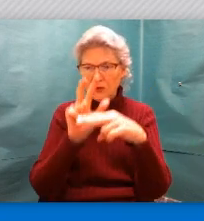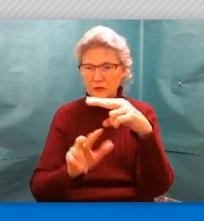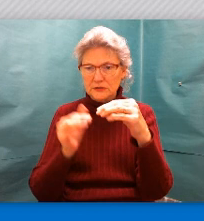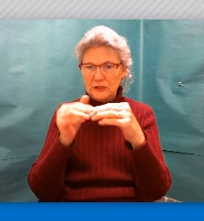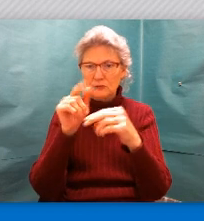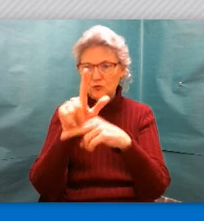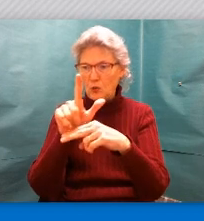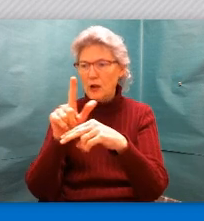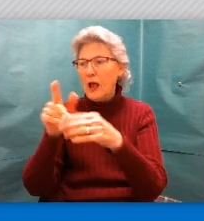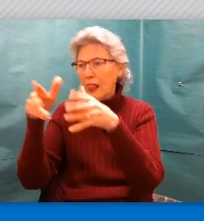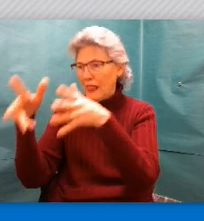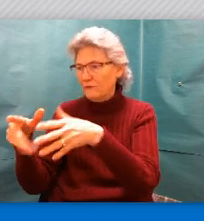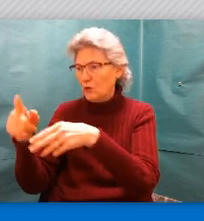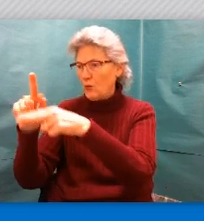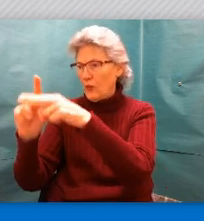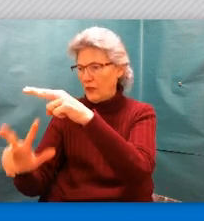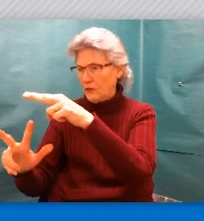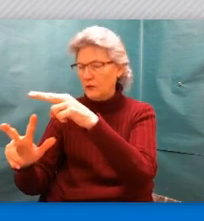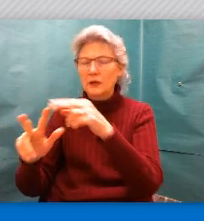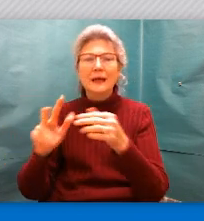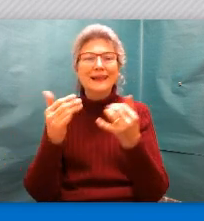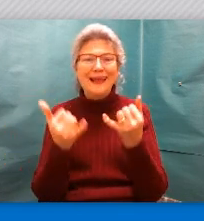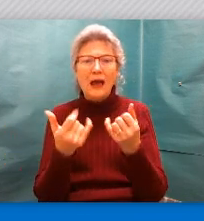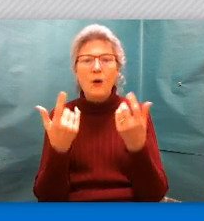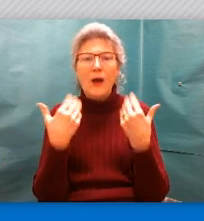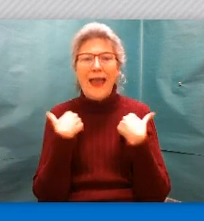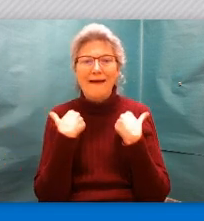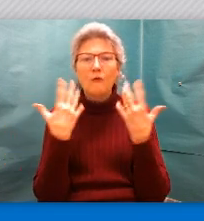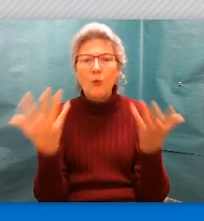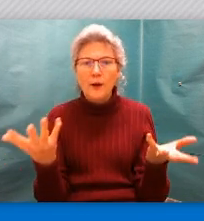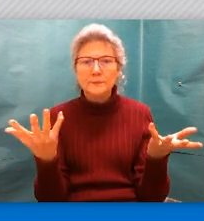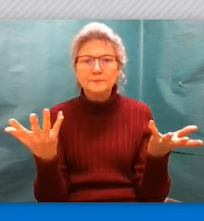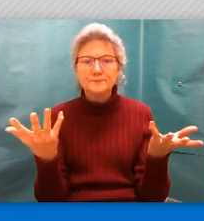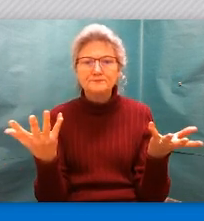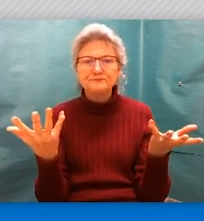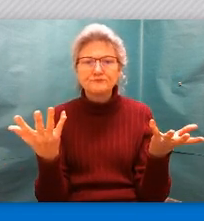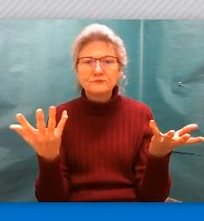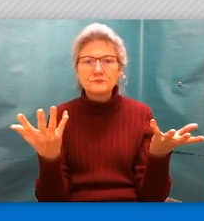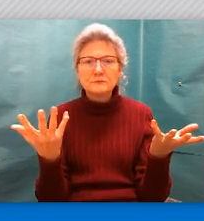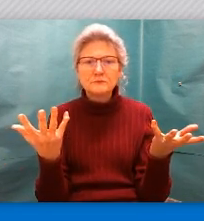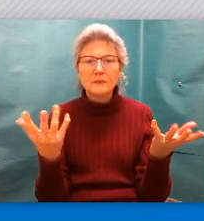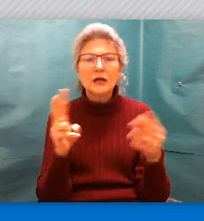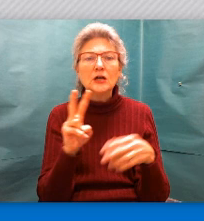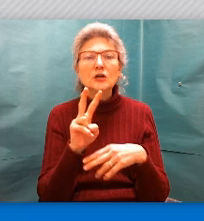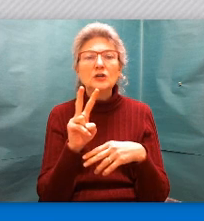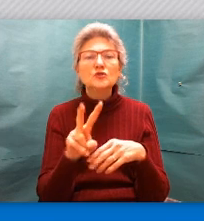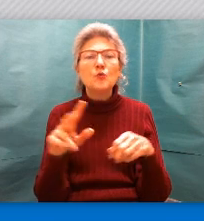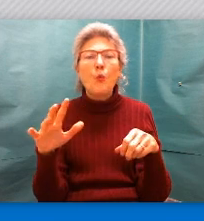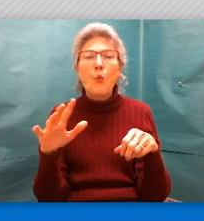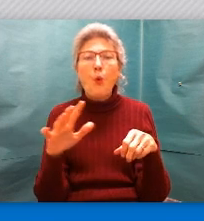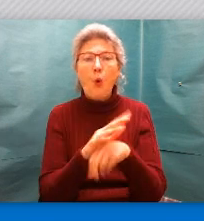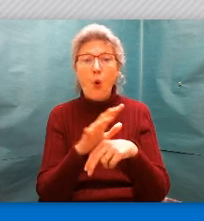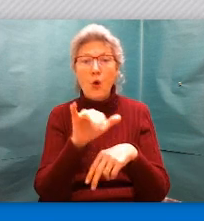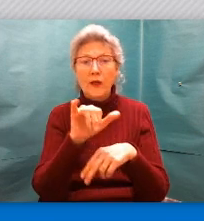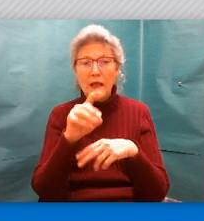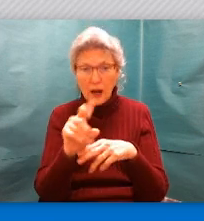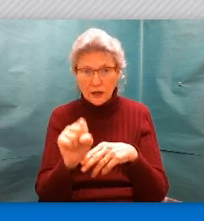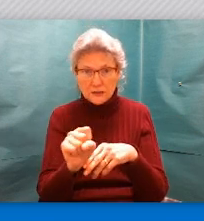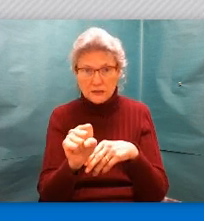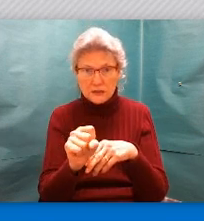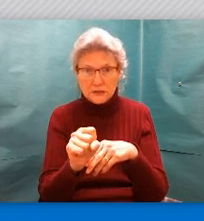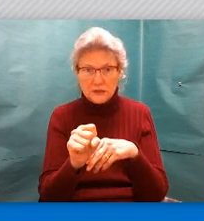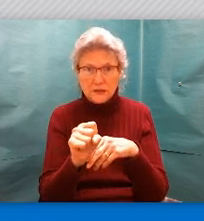with 1/3. So now what I have is I have 2 whole yards right here. I have 2